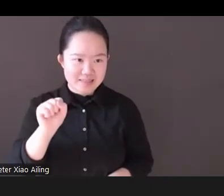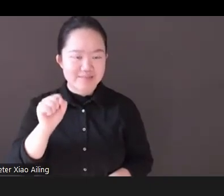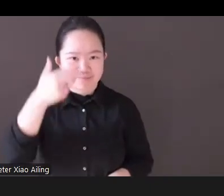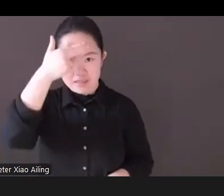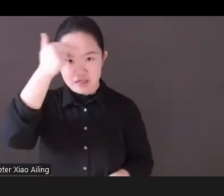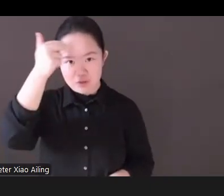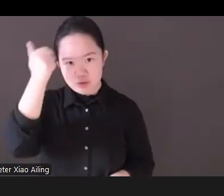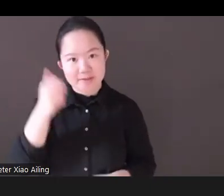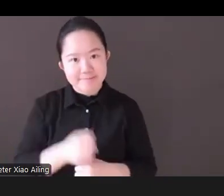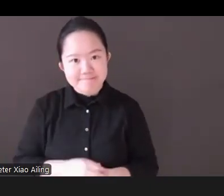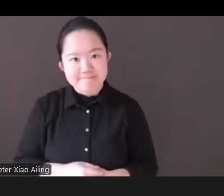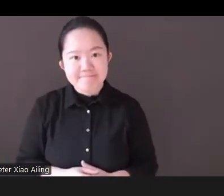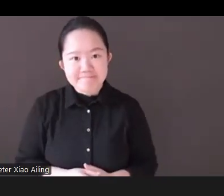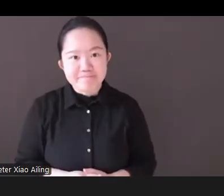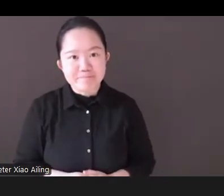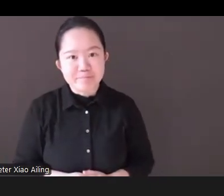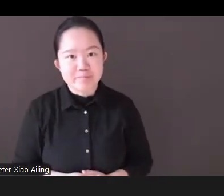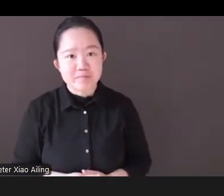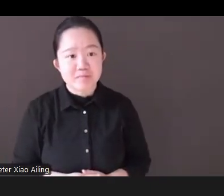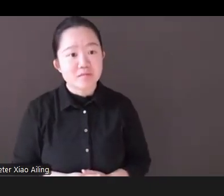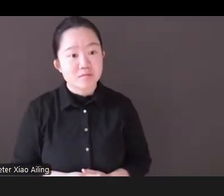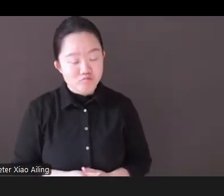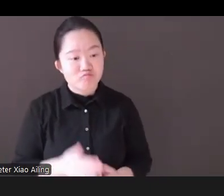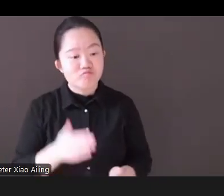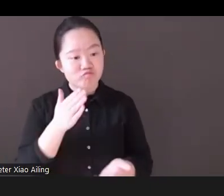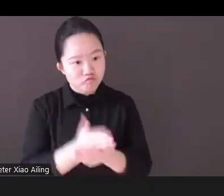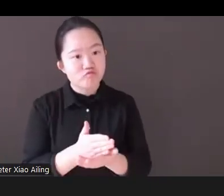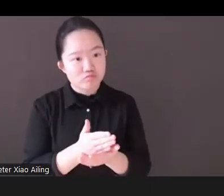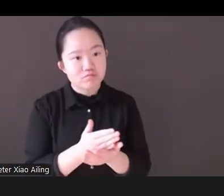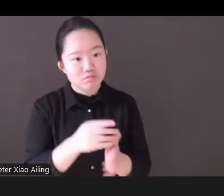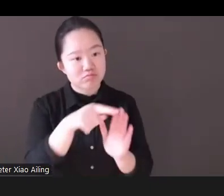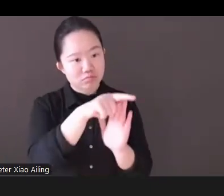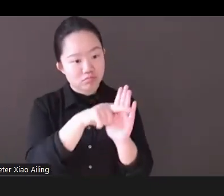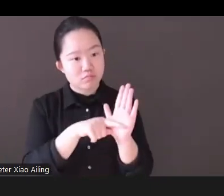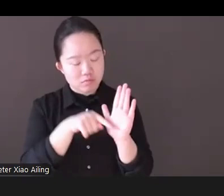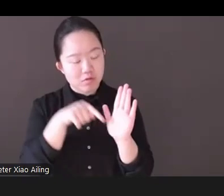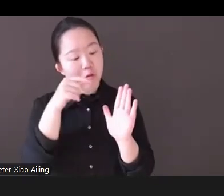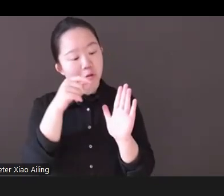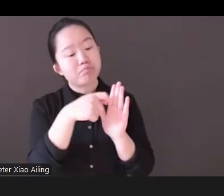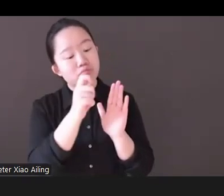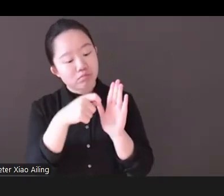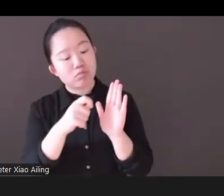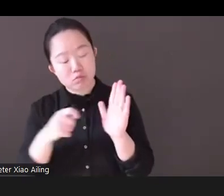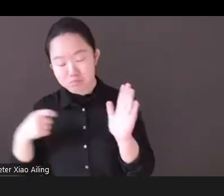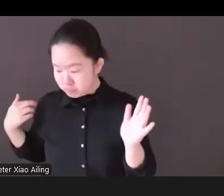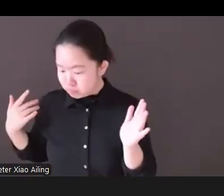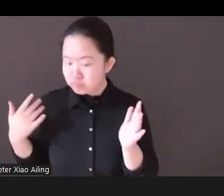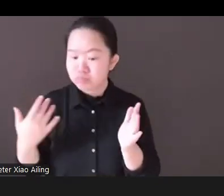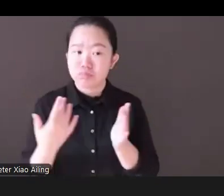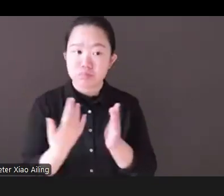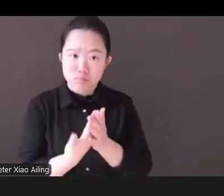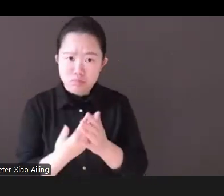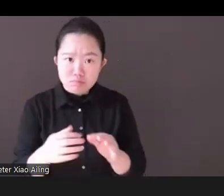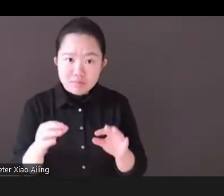regarding the Accessibility Directive. We already transposed it into our national law.